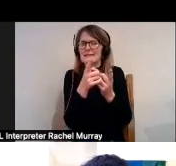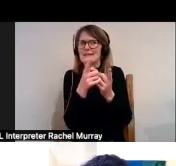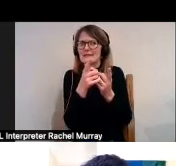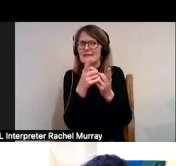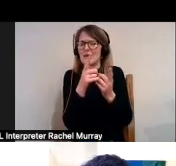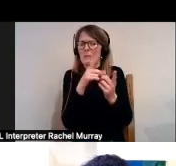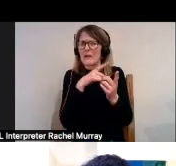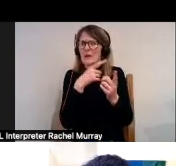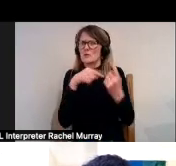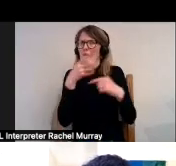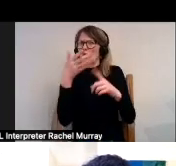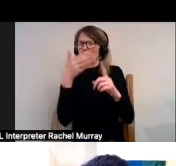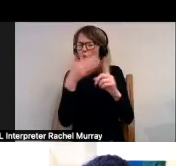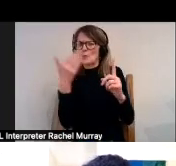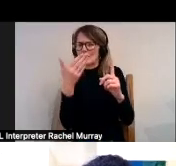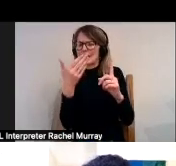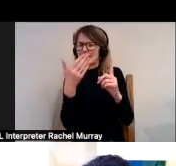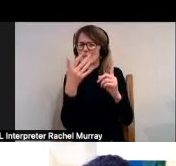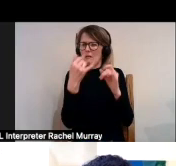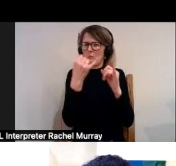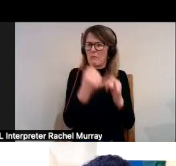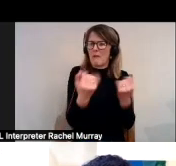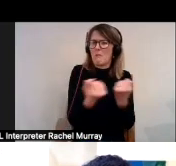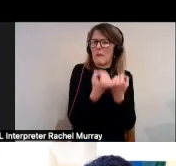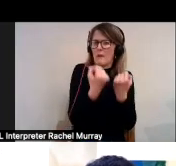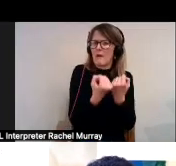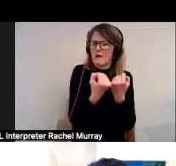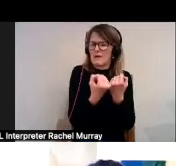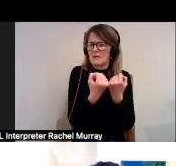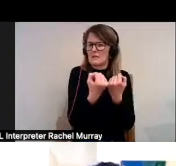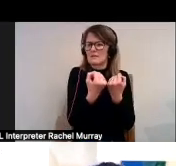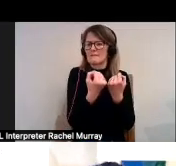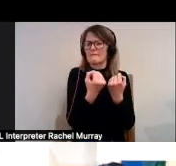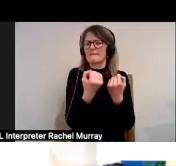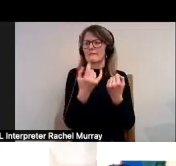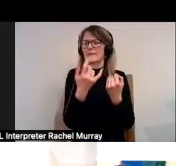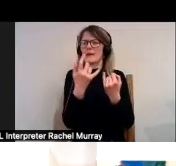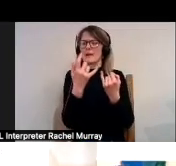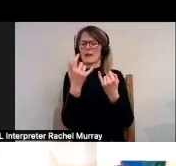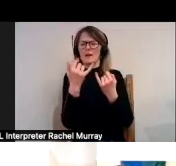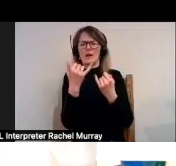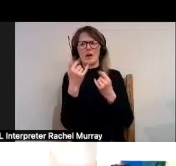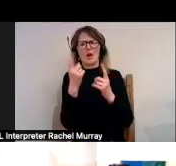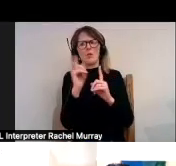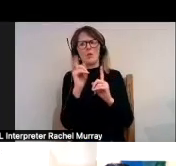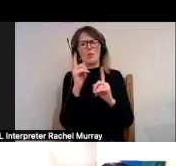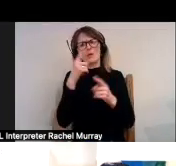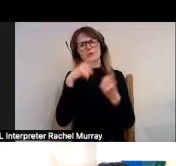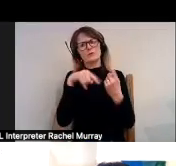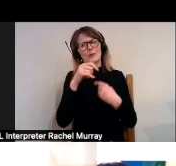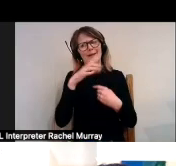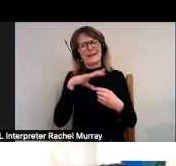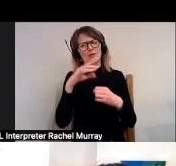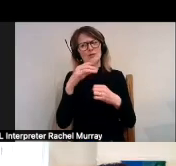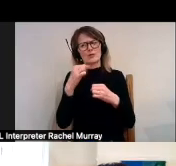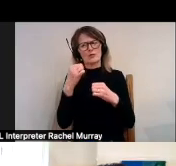notice? And what might we need to do in our attitude, in our approach to become more